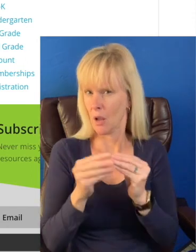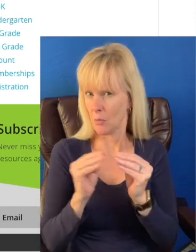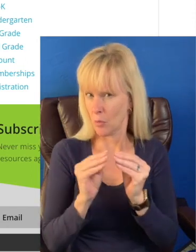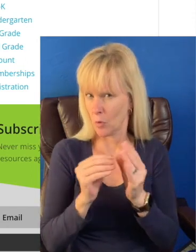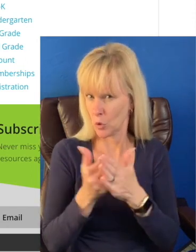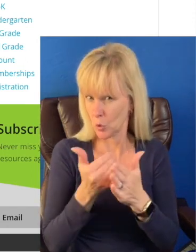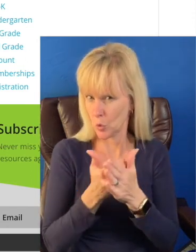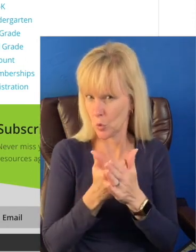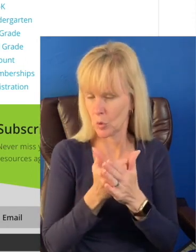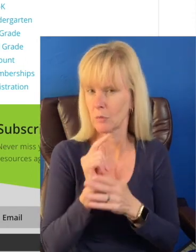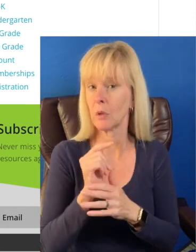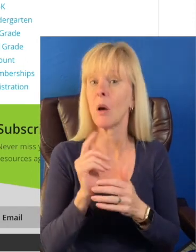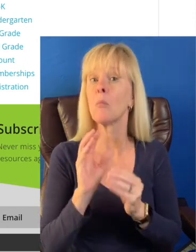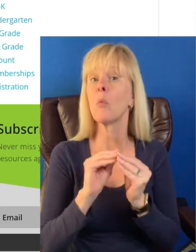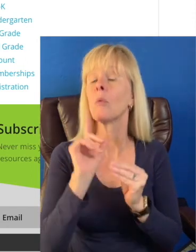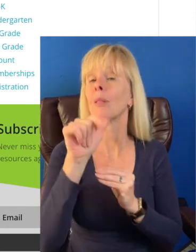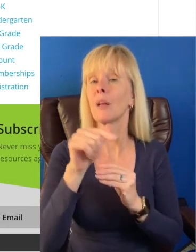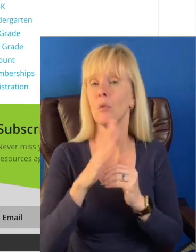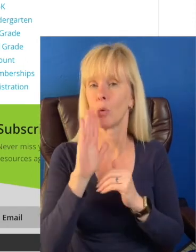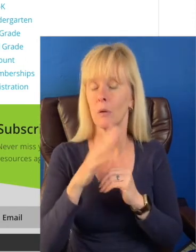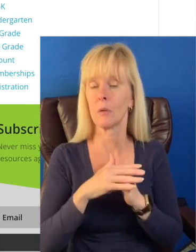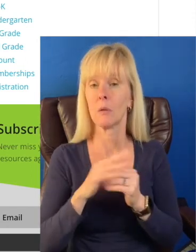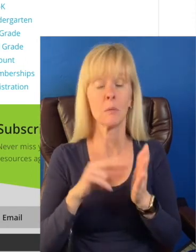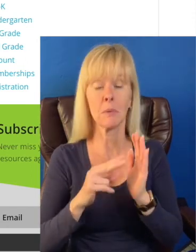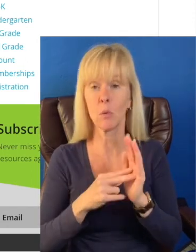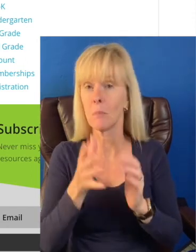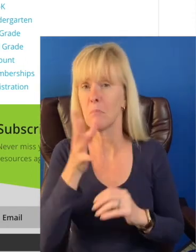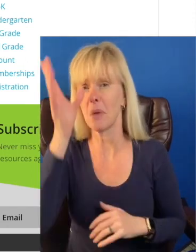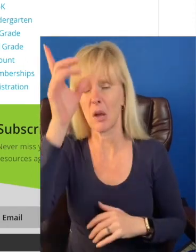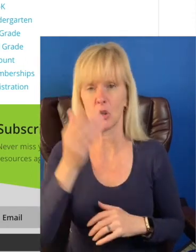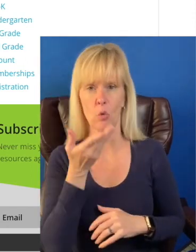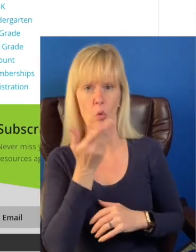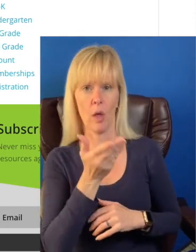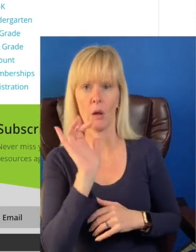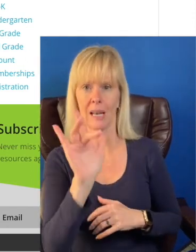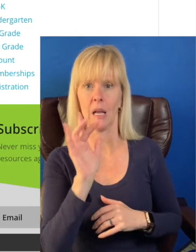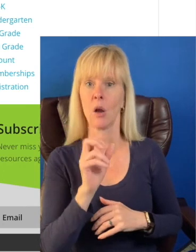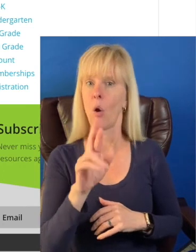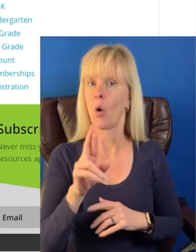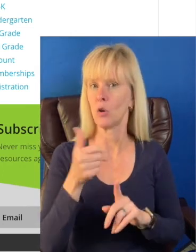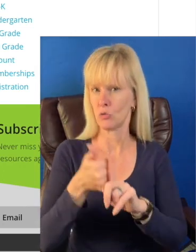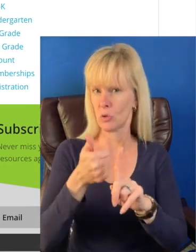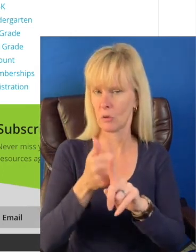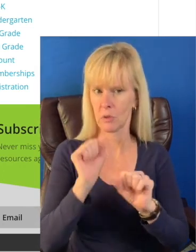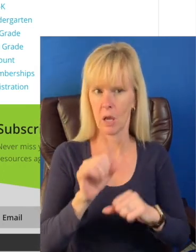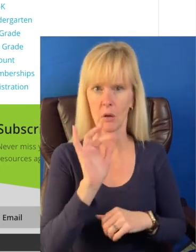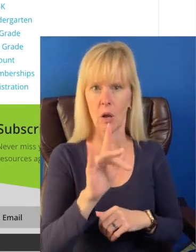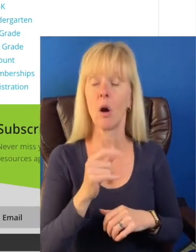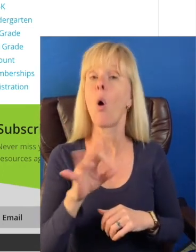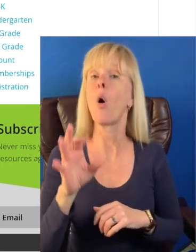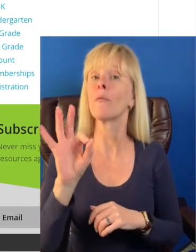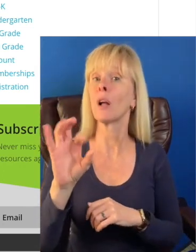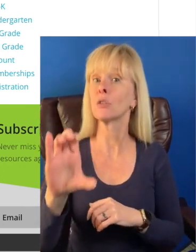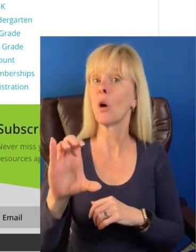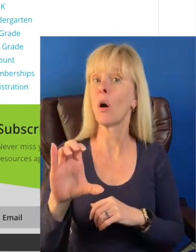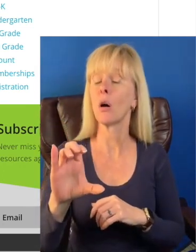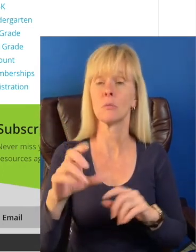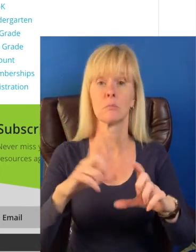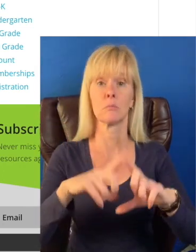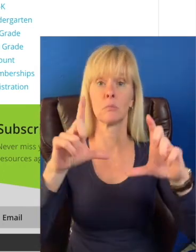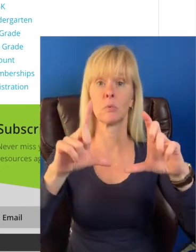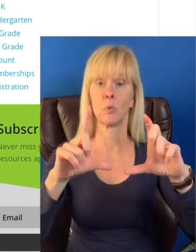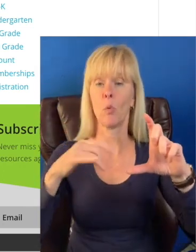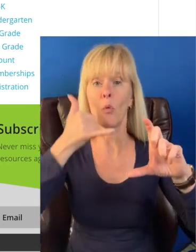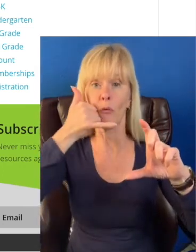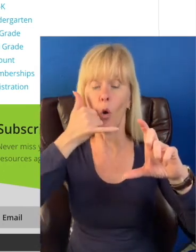add more. And so what that means is parents can come straight to here, or you can as well, or when you get the flashcards, parents can hold their phones up and